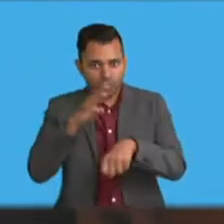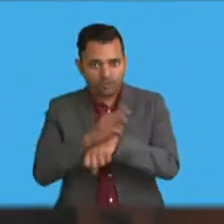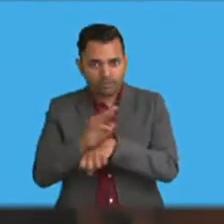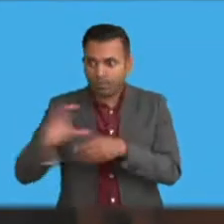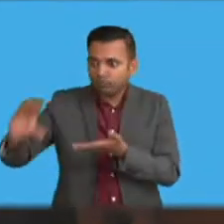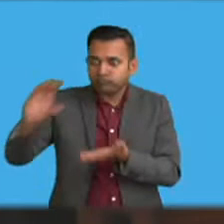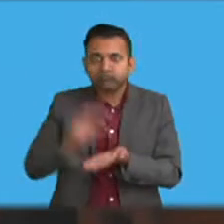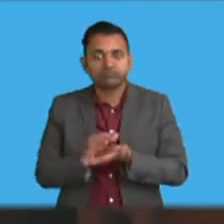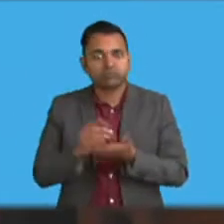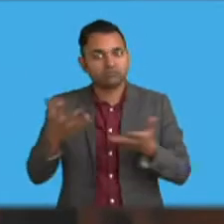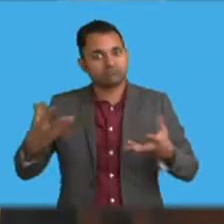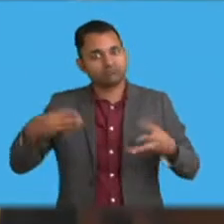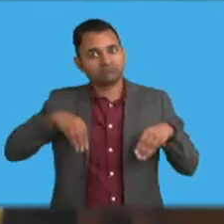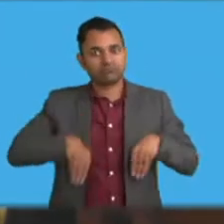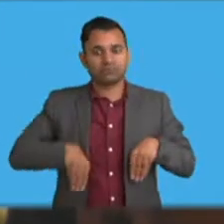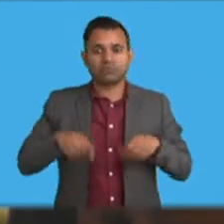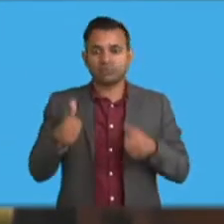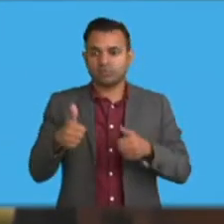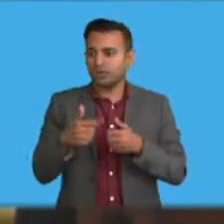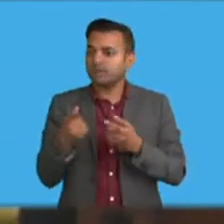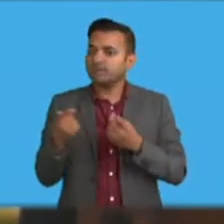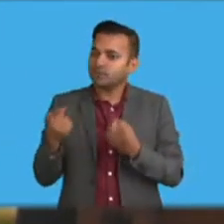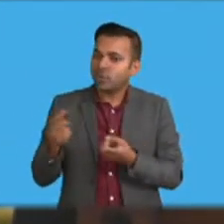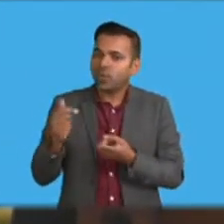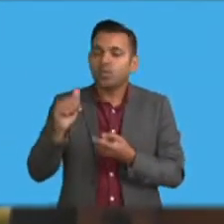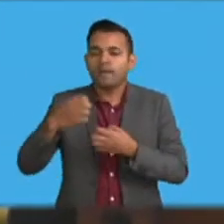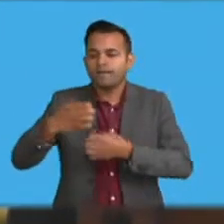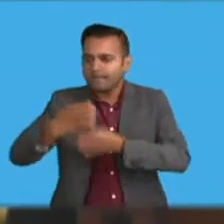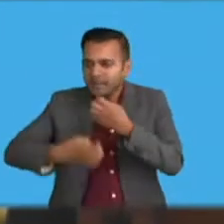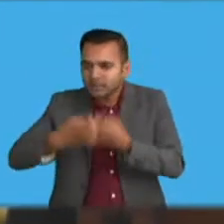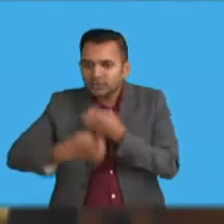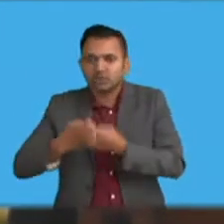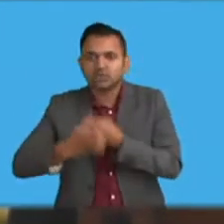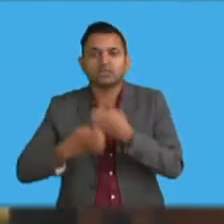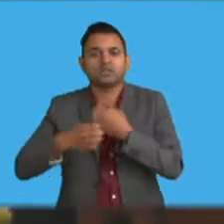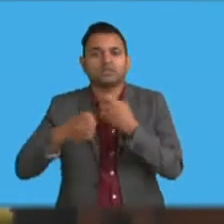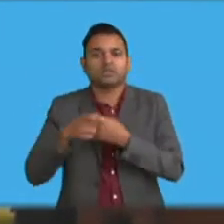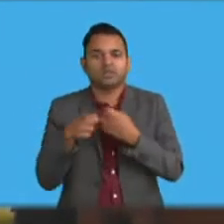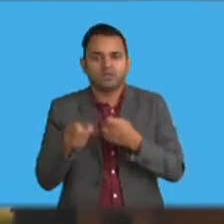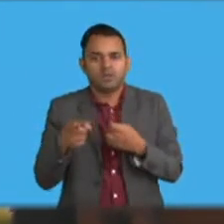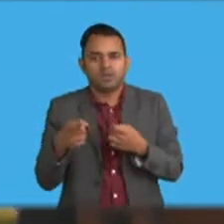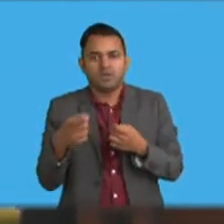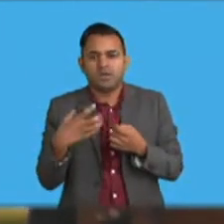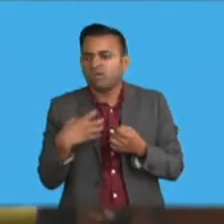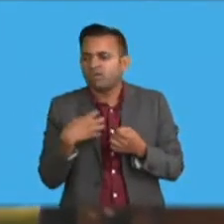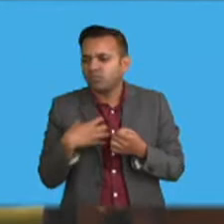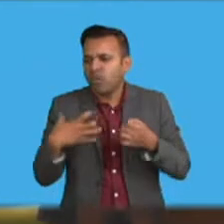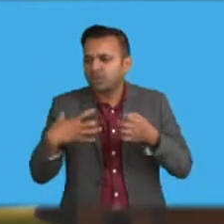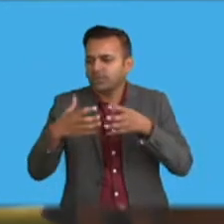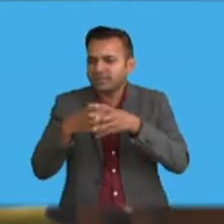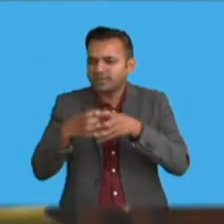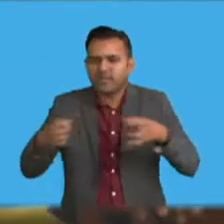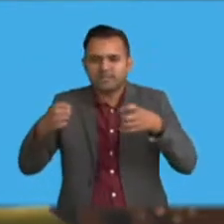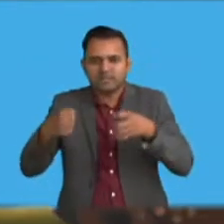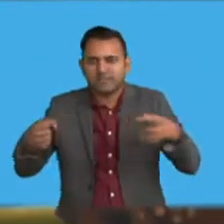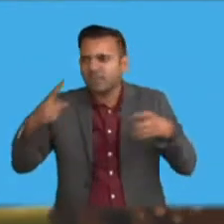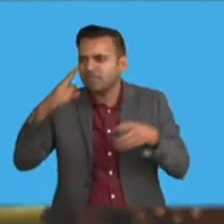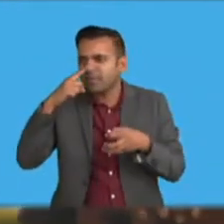slaughter machine that will enable him to meet the increasing demand from clients. Madam